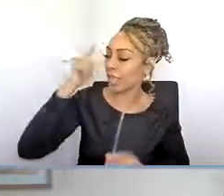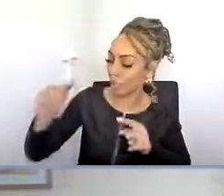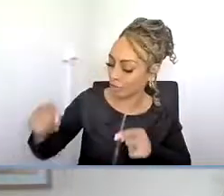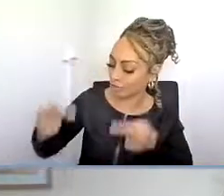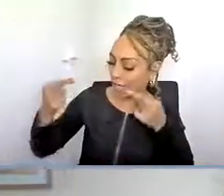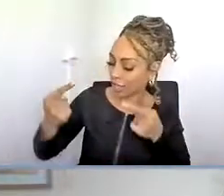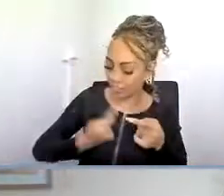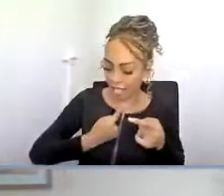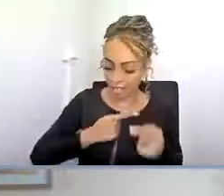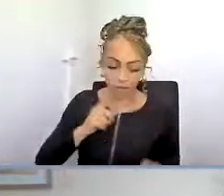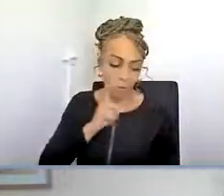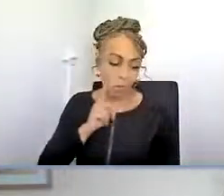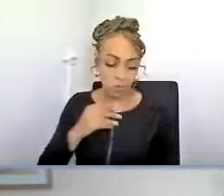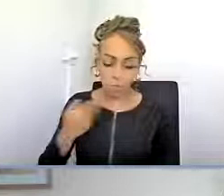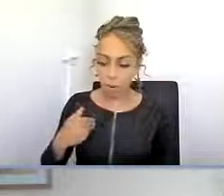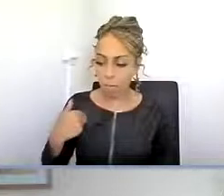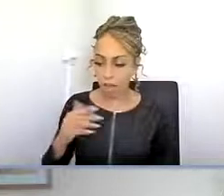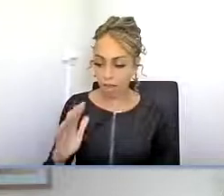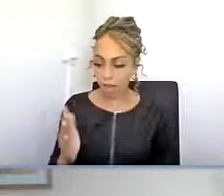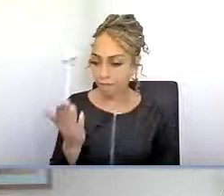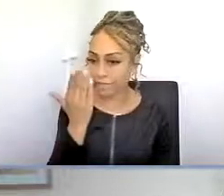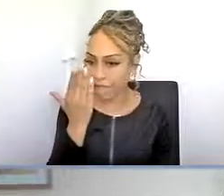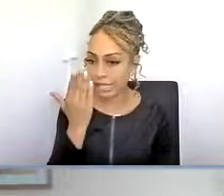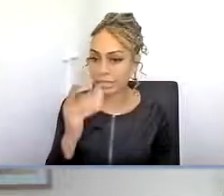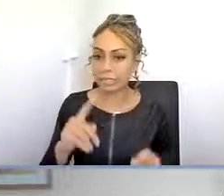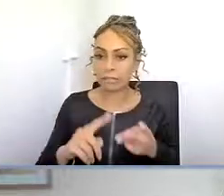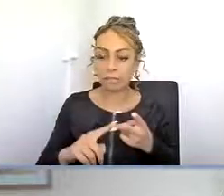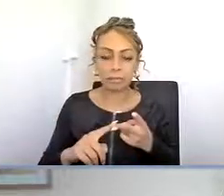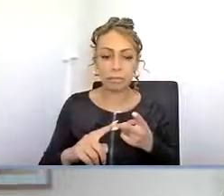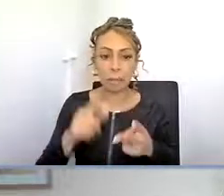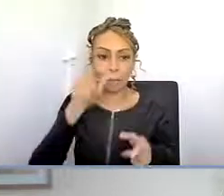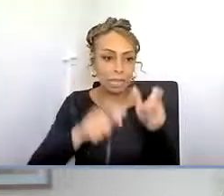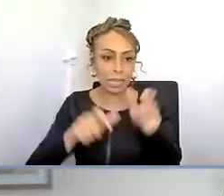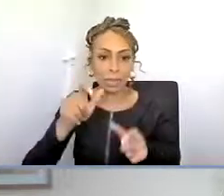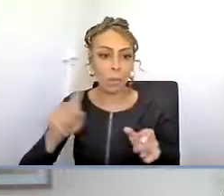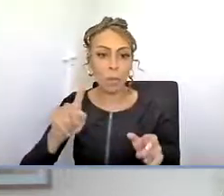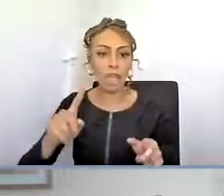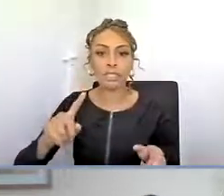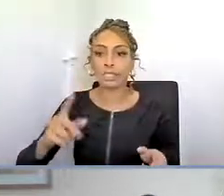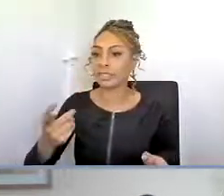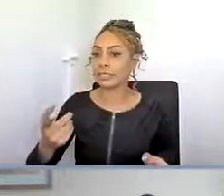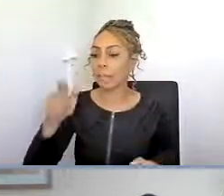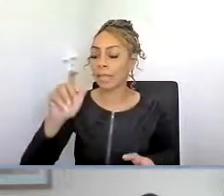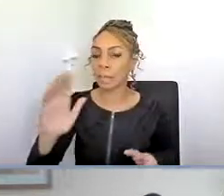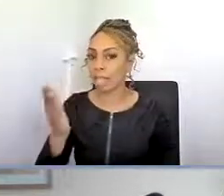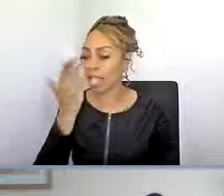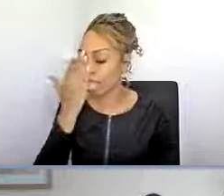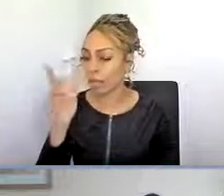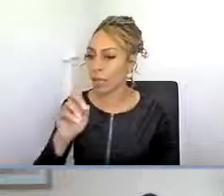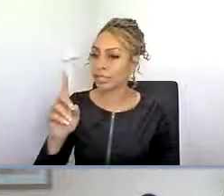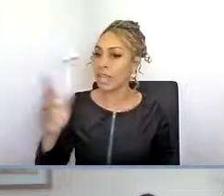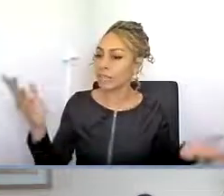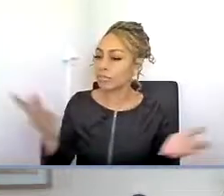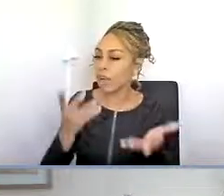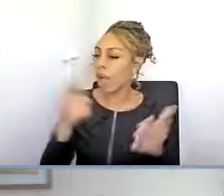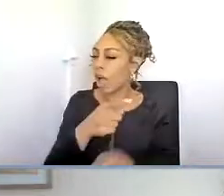challenges that women have faced or do face, or people, what challenges people face. It might prompt people